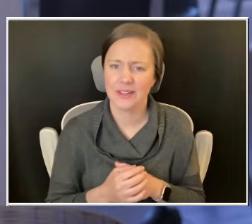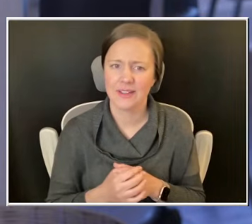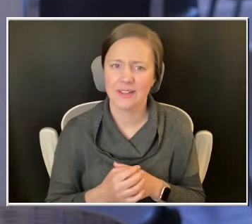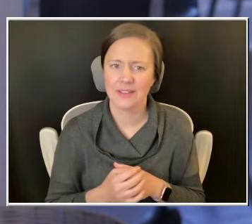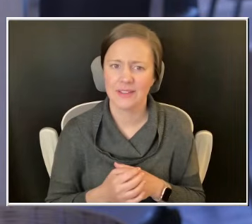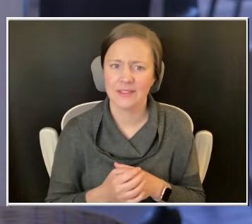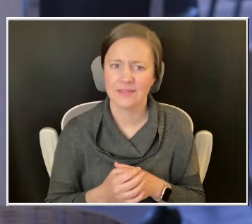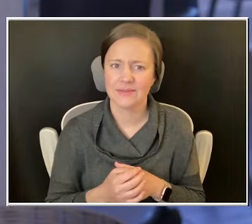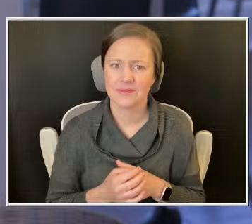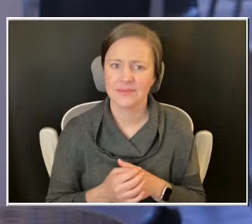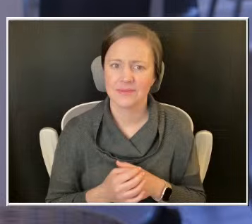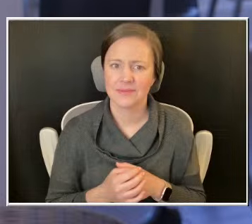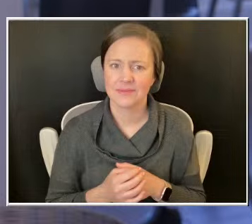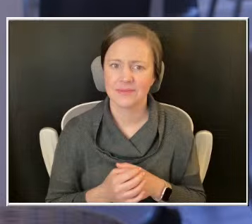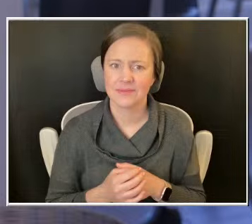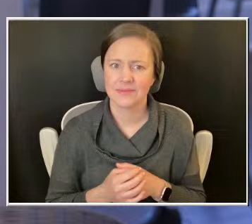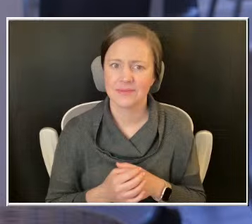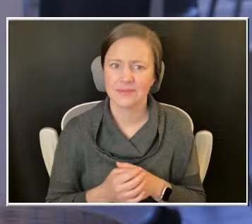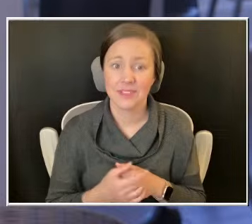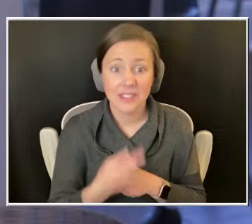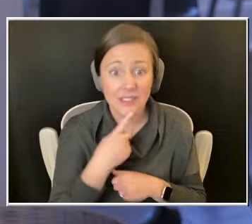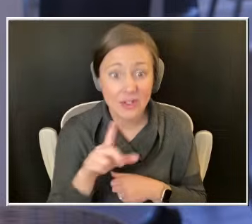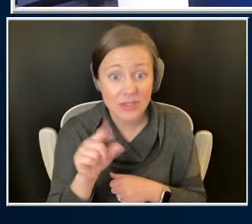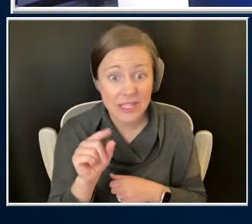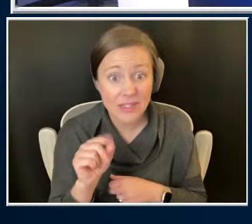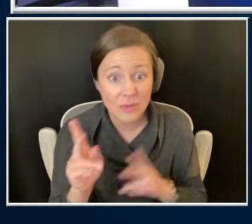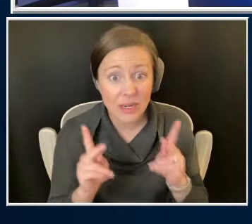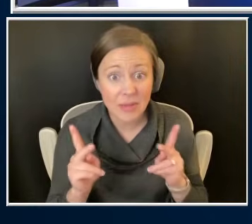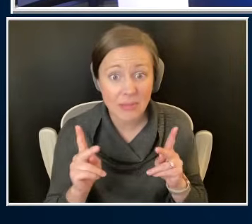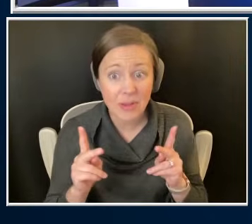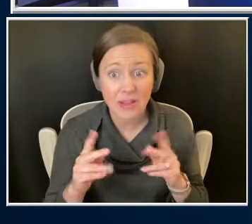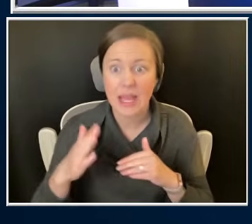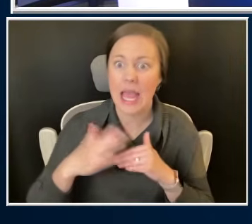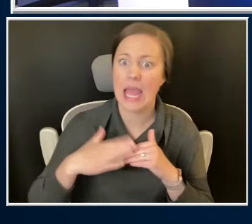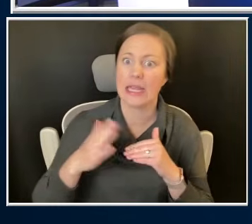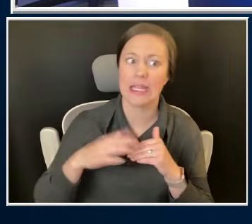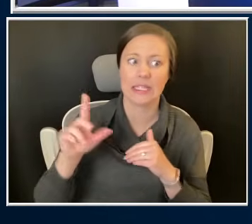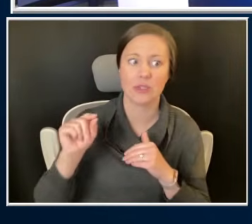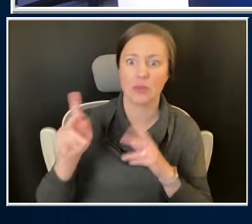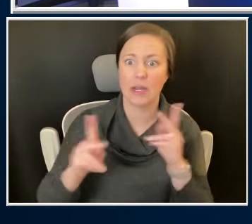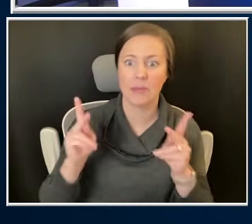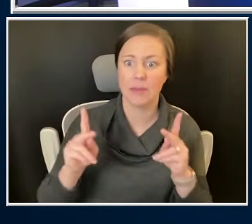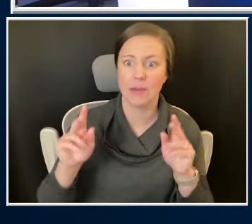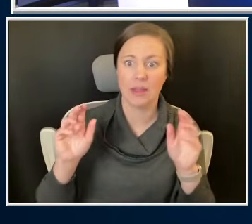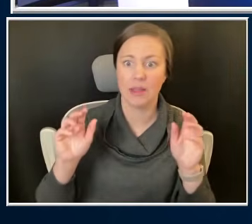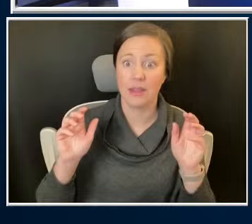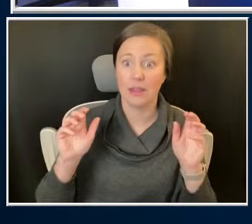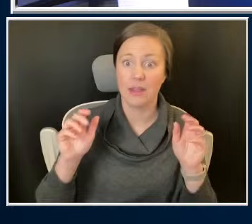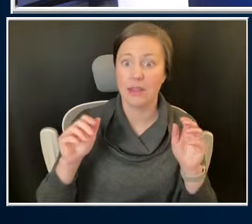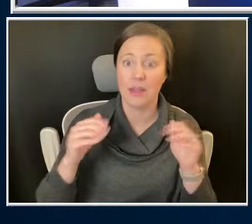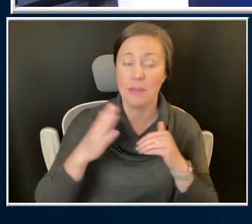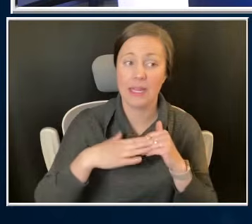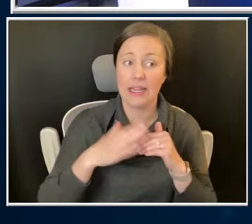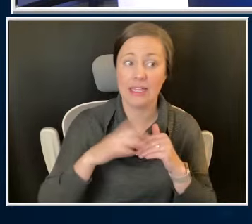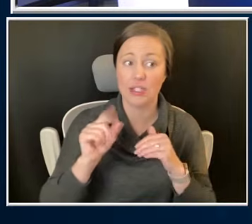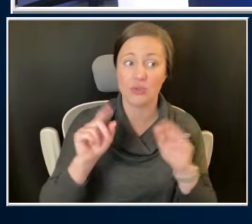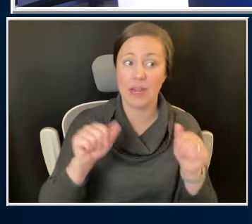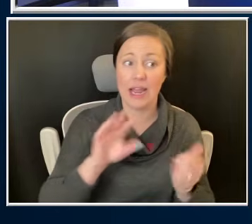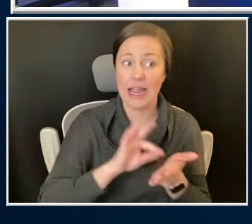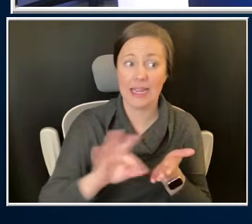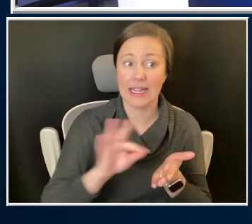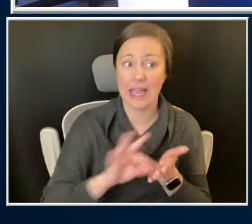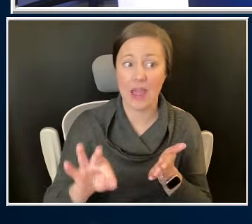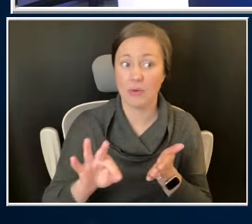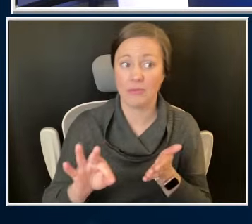Did you say 20 people? At least. I could count, but it's got to be at least 20, if not